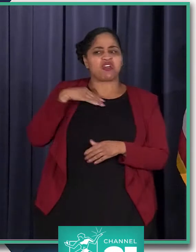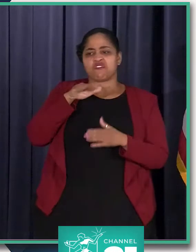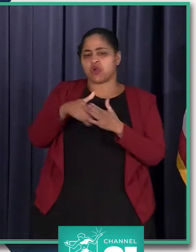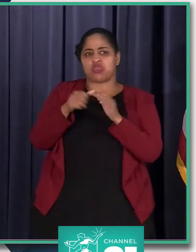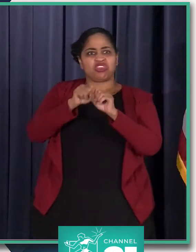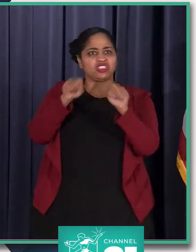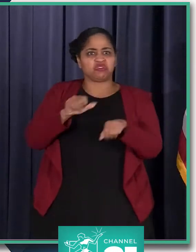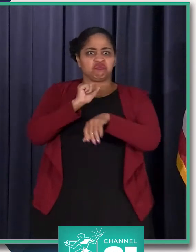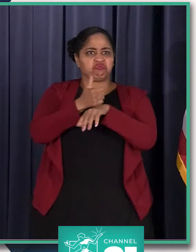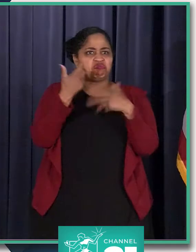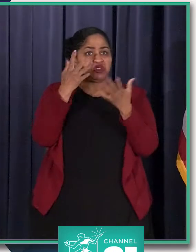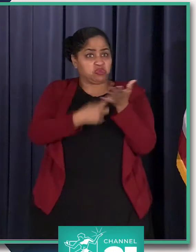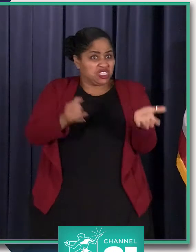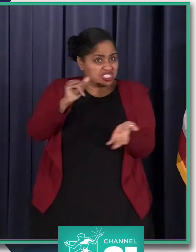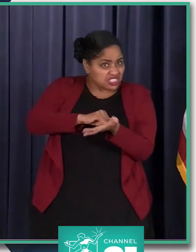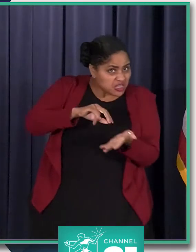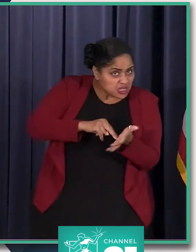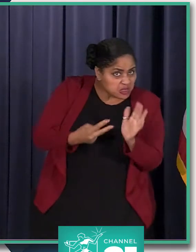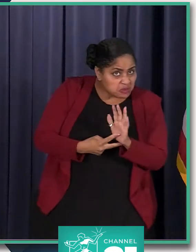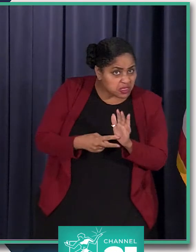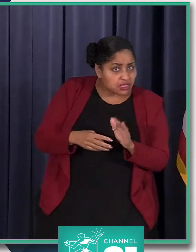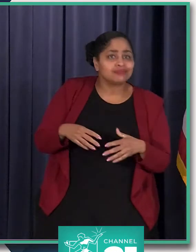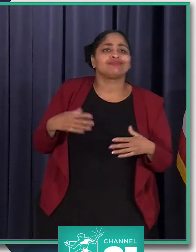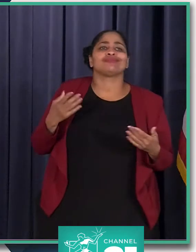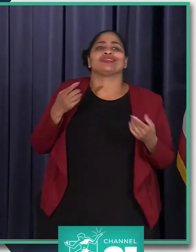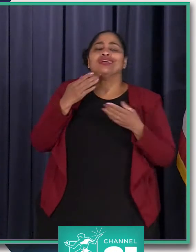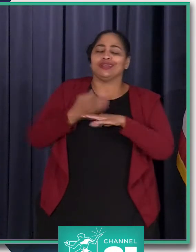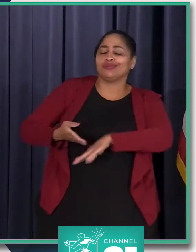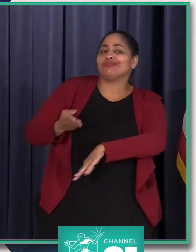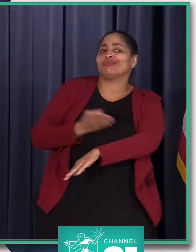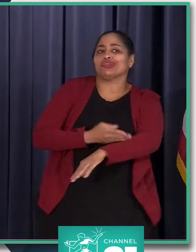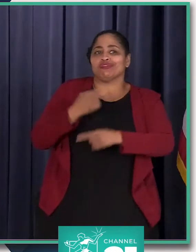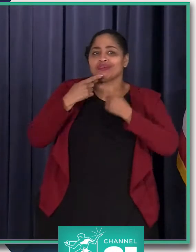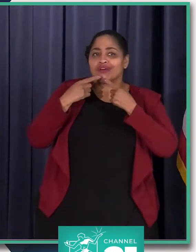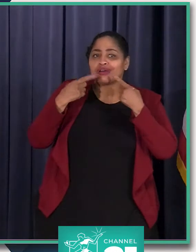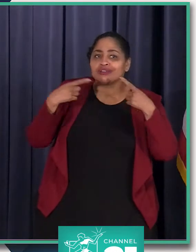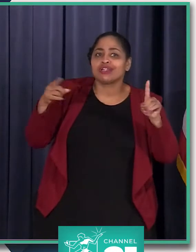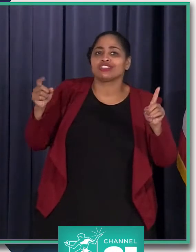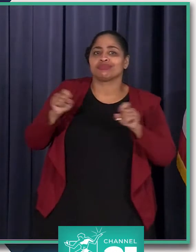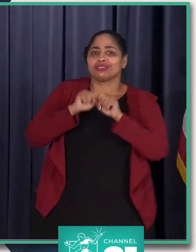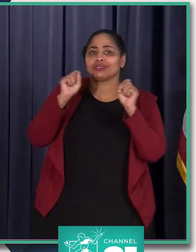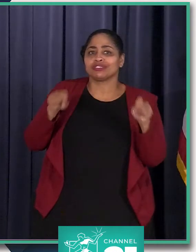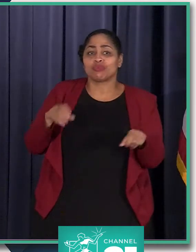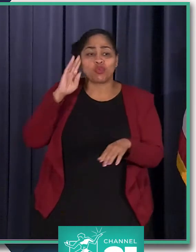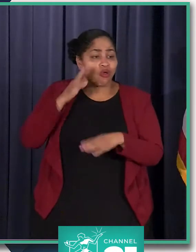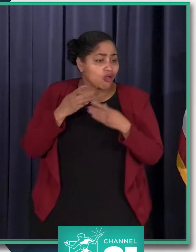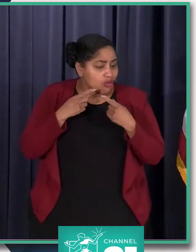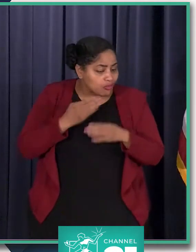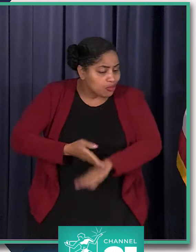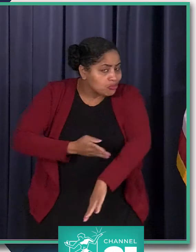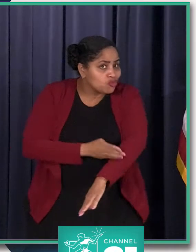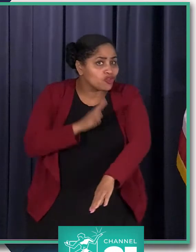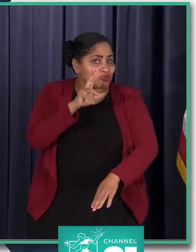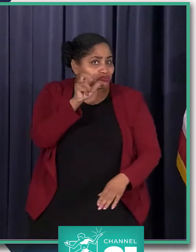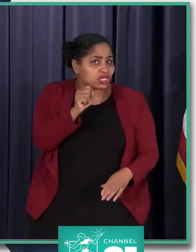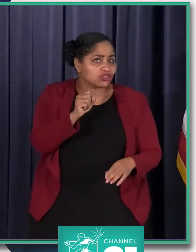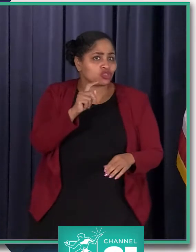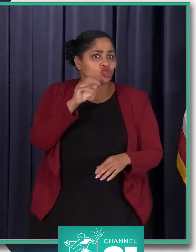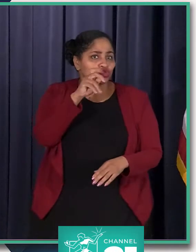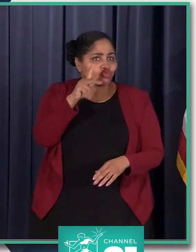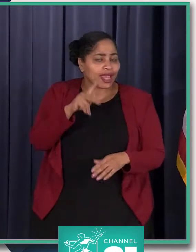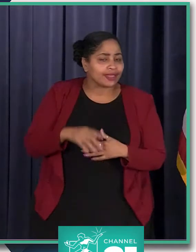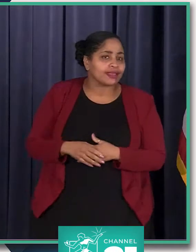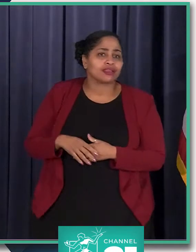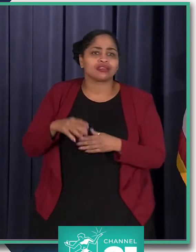What does that mean? Well, it'll improve announcement systems. It'll improve bus tracking. There's a lot of